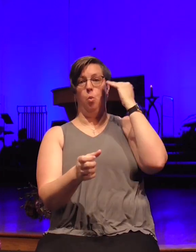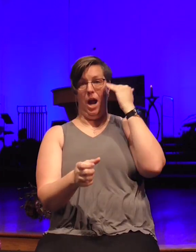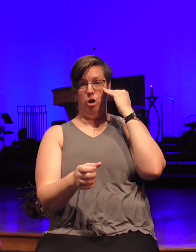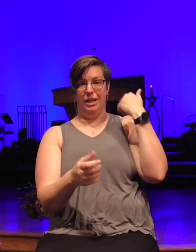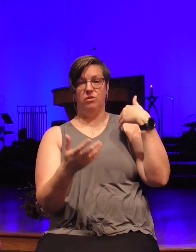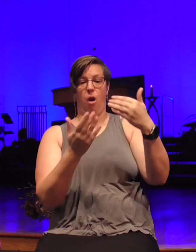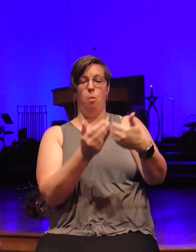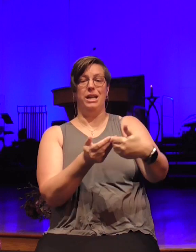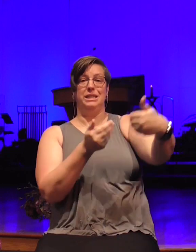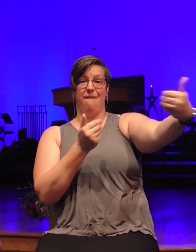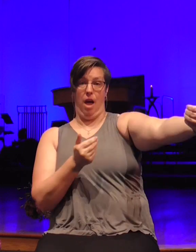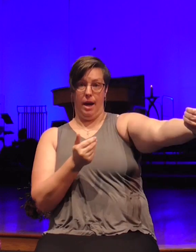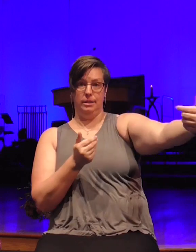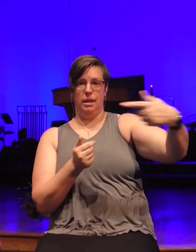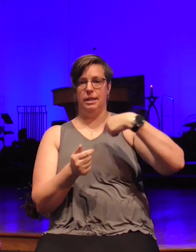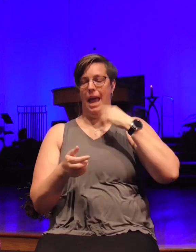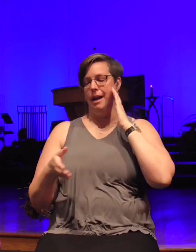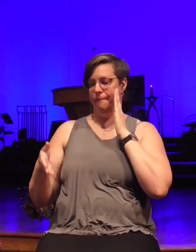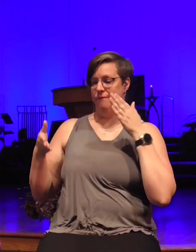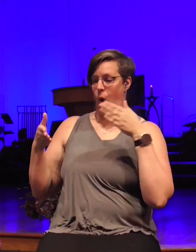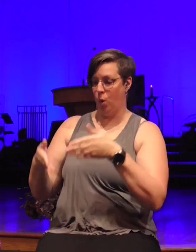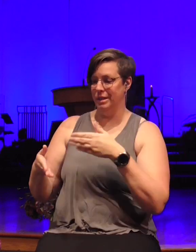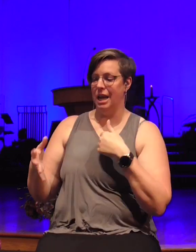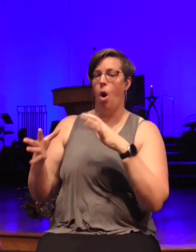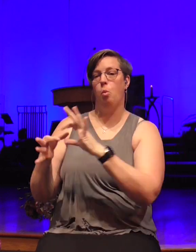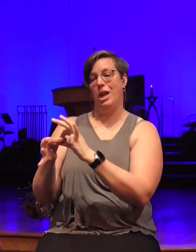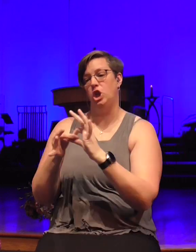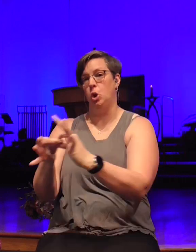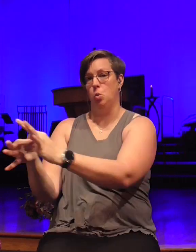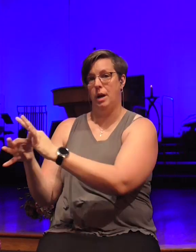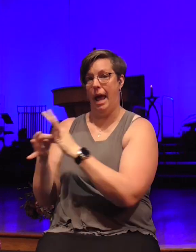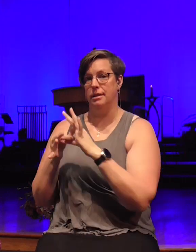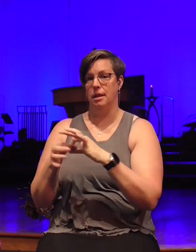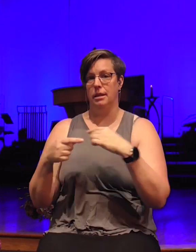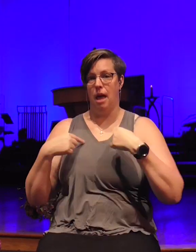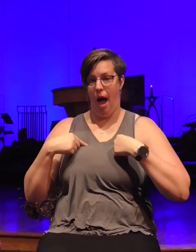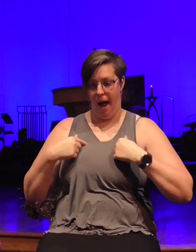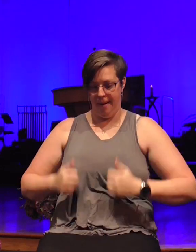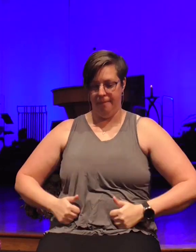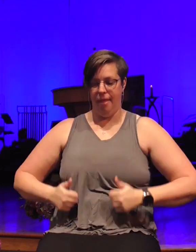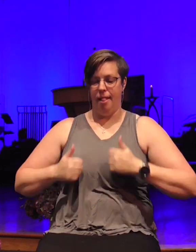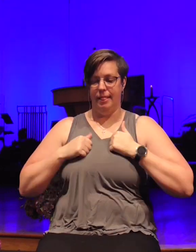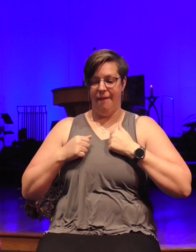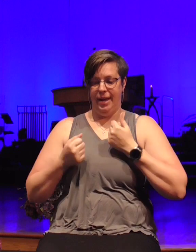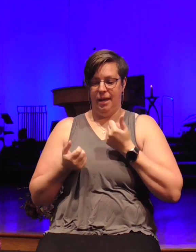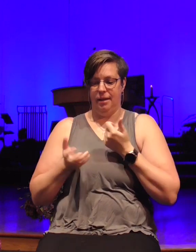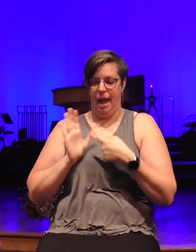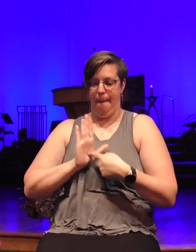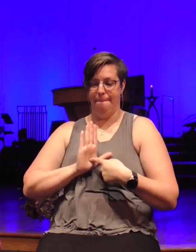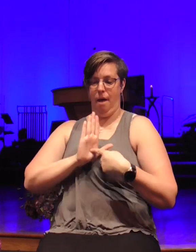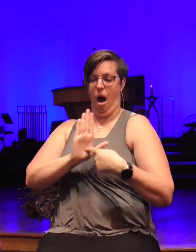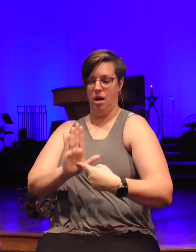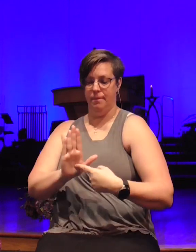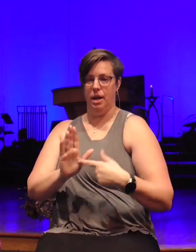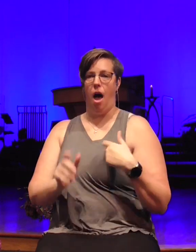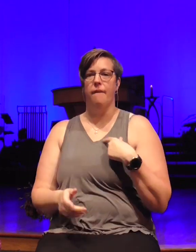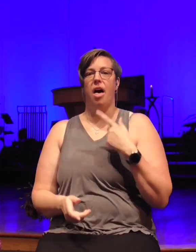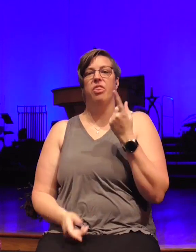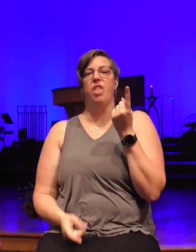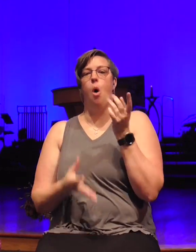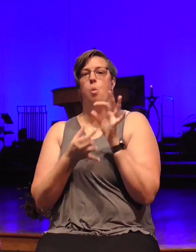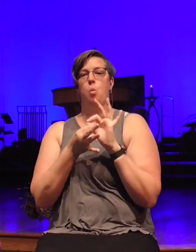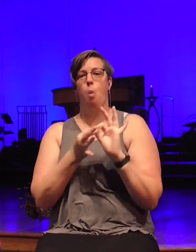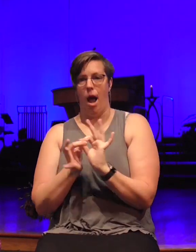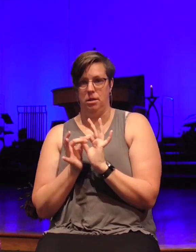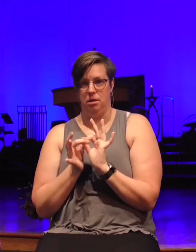what unites us. I am the living embodiment of the one. And so this week, I'm